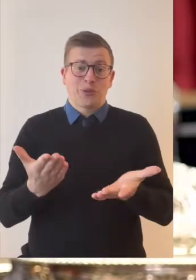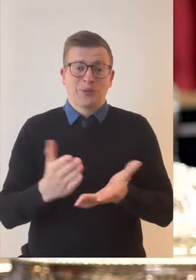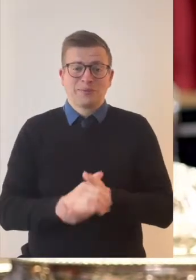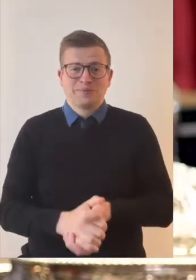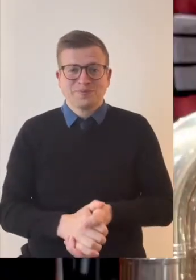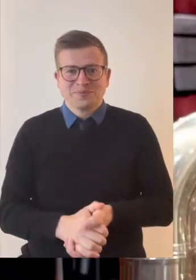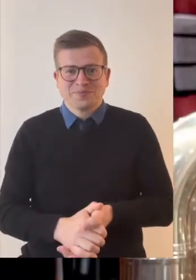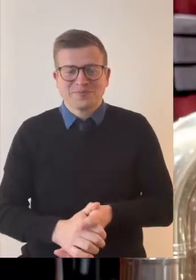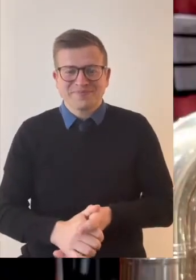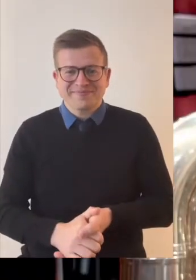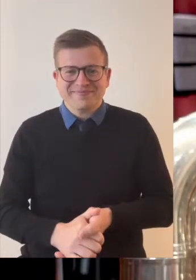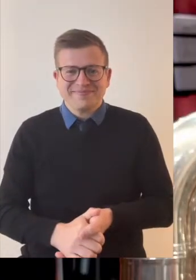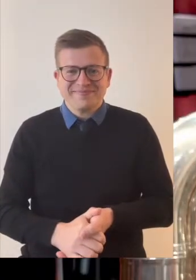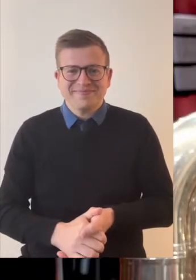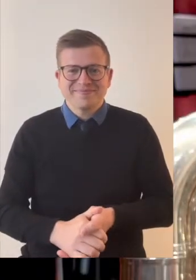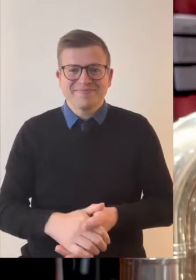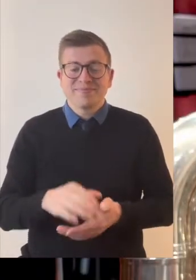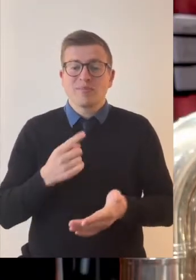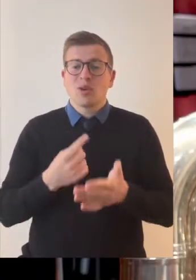truth.